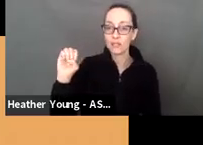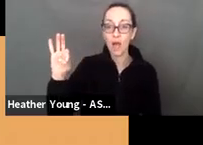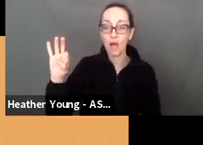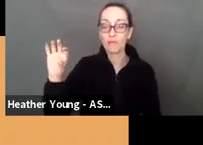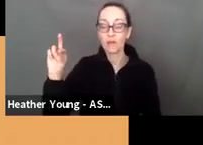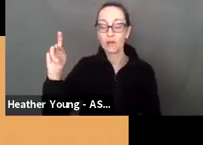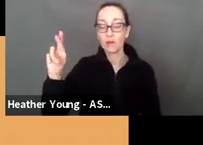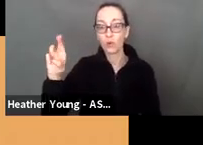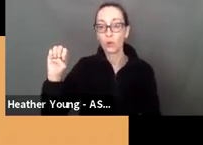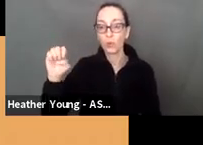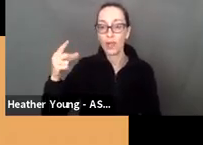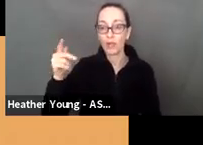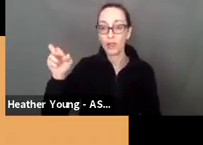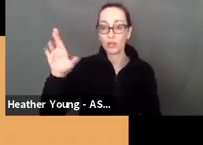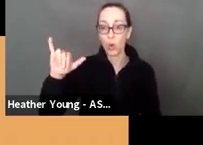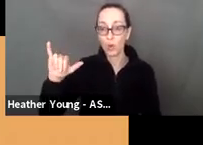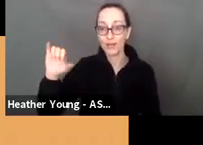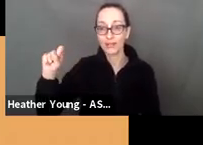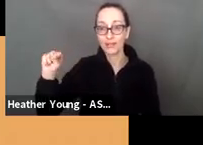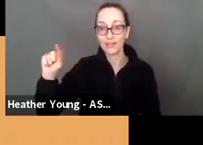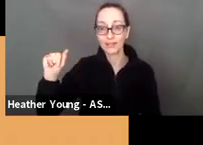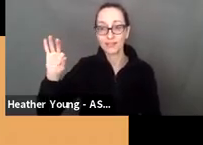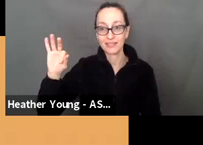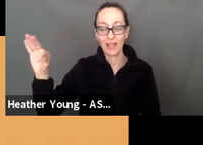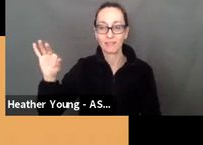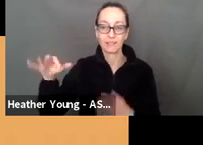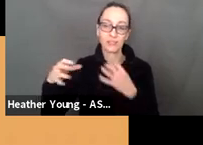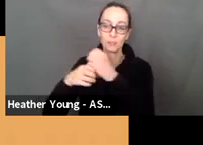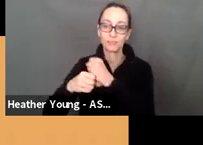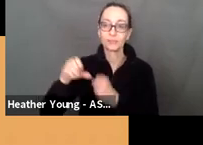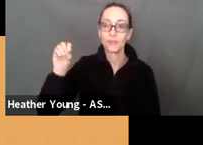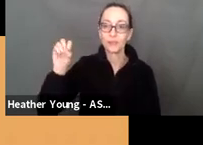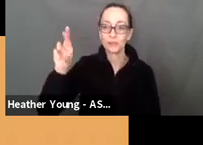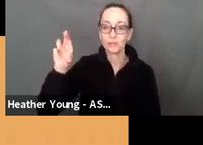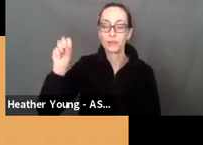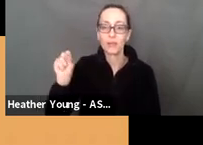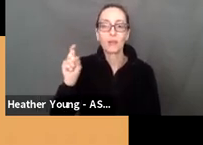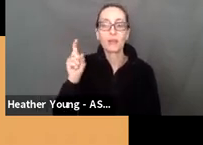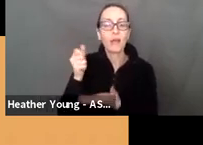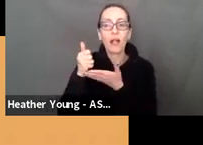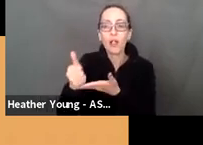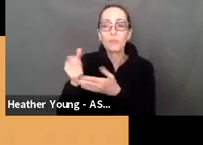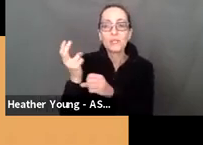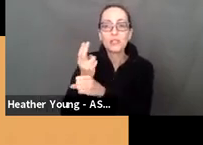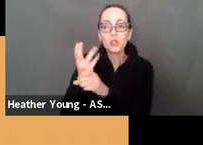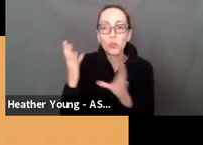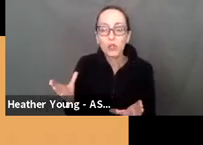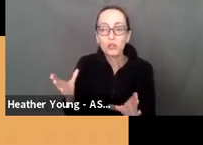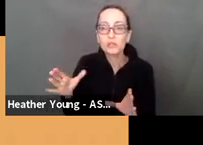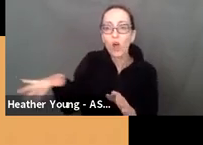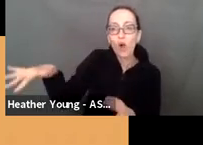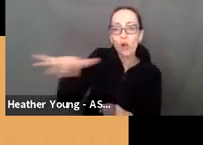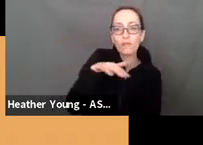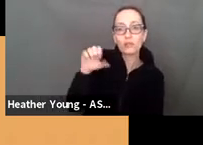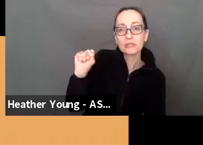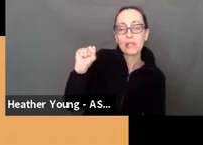or ORS, represents consumers in utility issues before our South Carolina